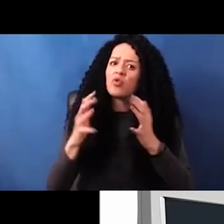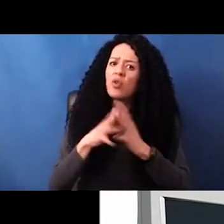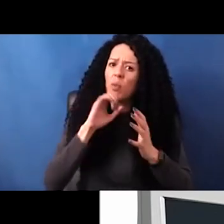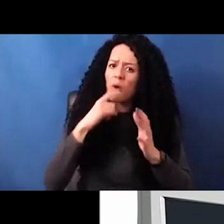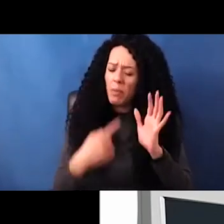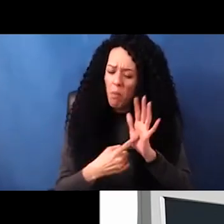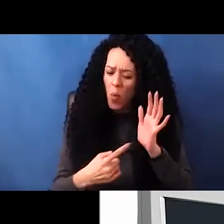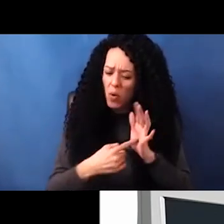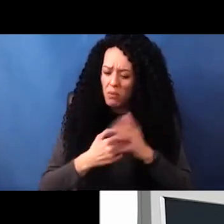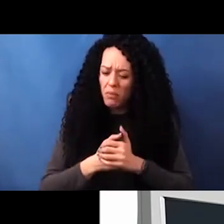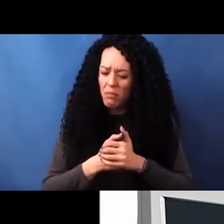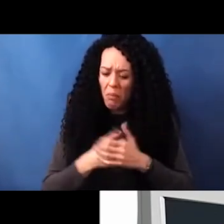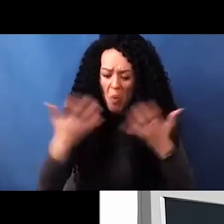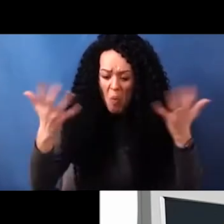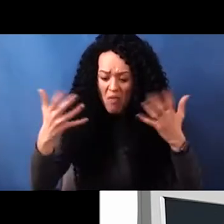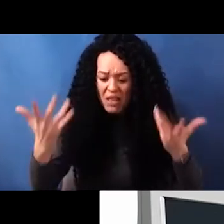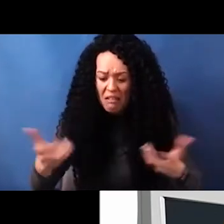I had this idea first that software was more important than anybody else.